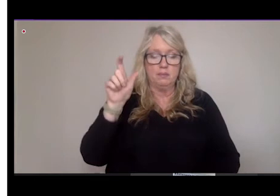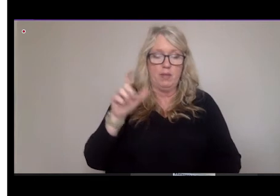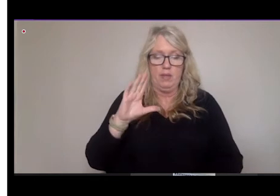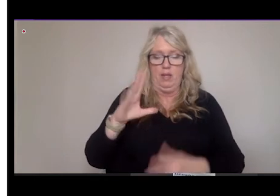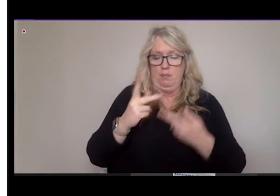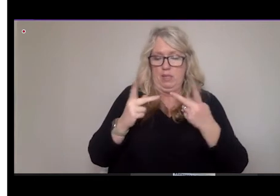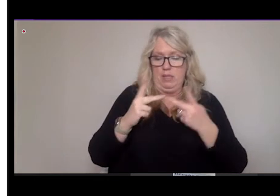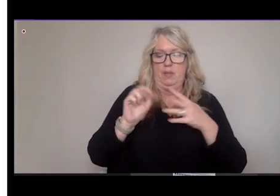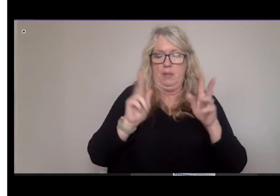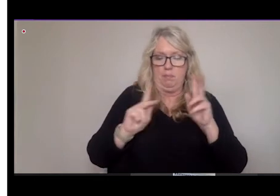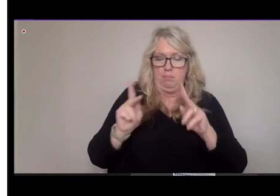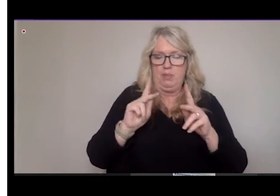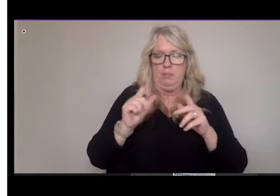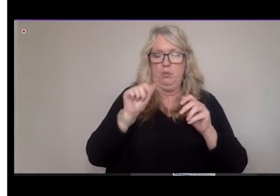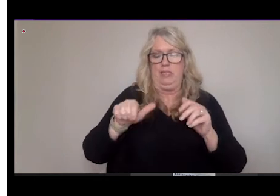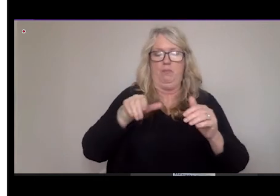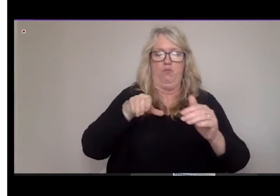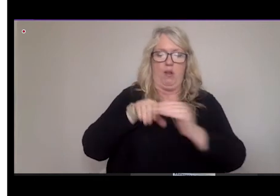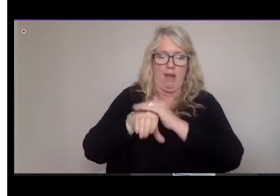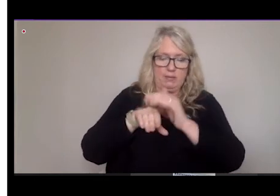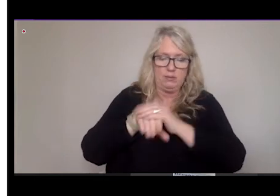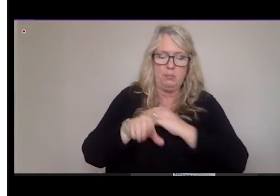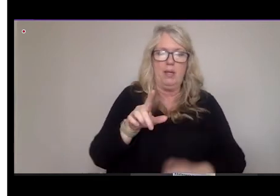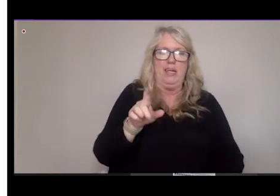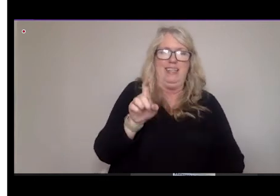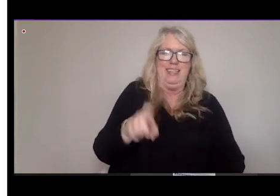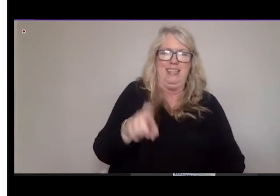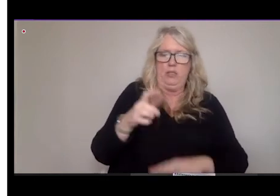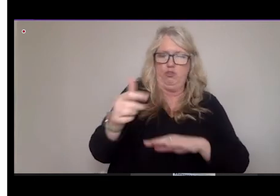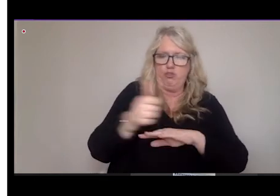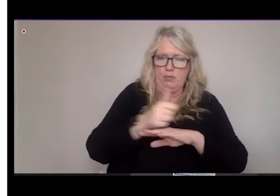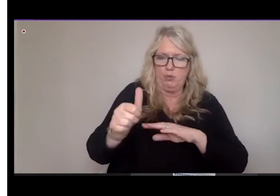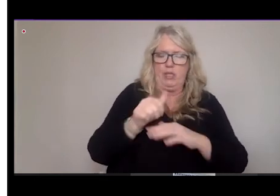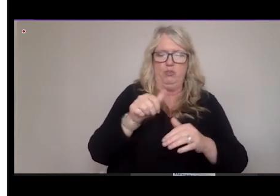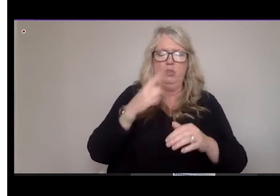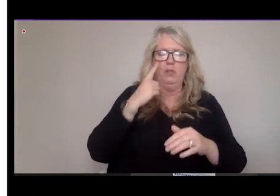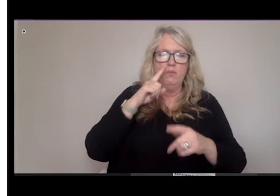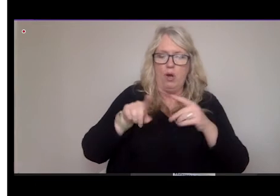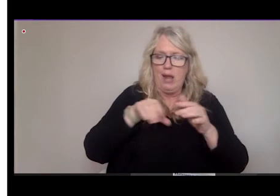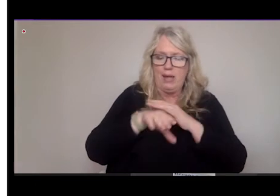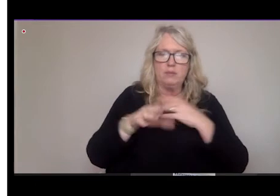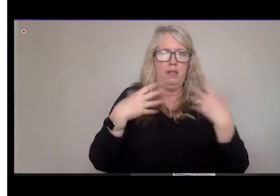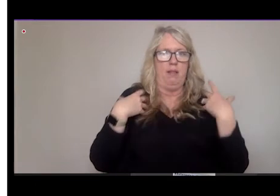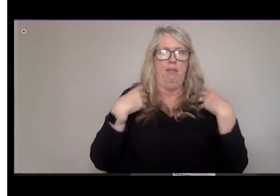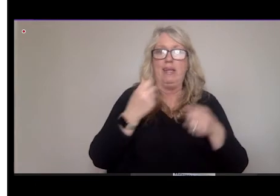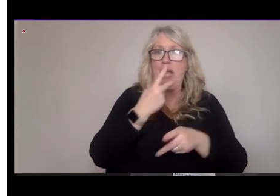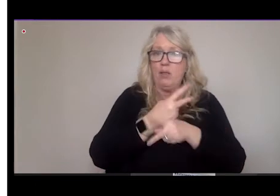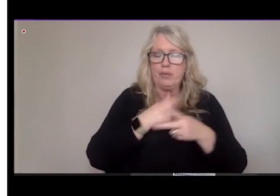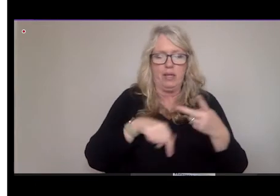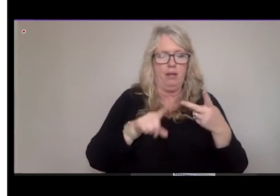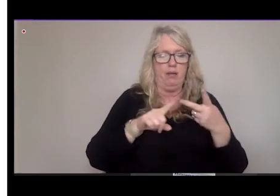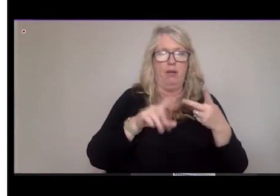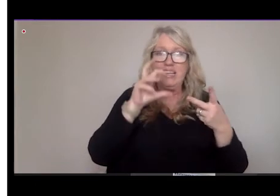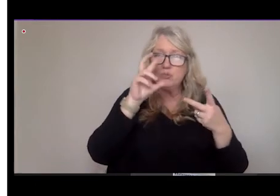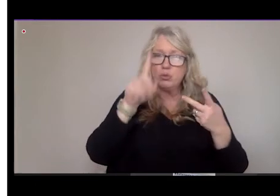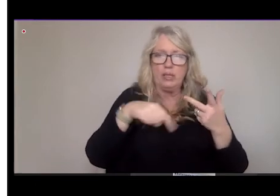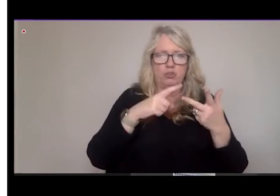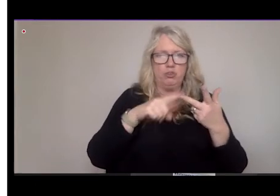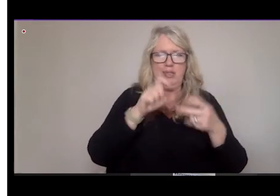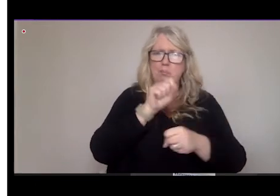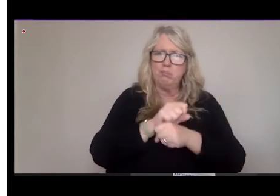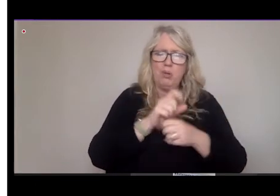of the graphic are all those places that people need to access and need transportation to access. Things like